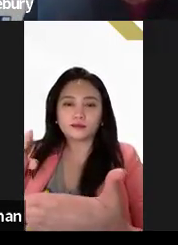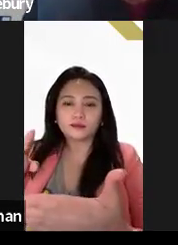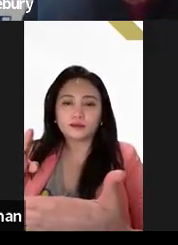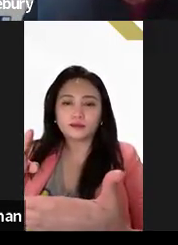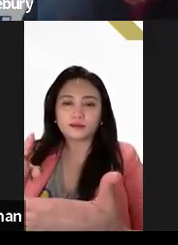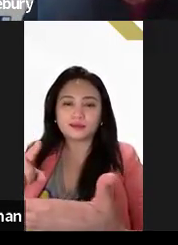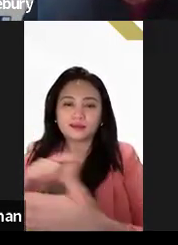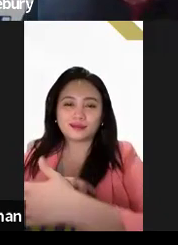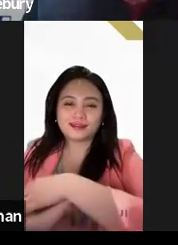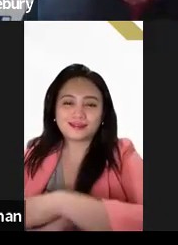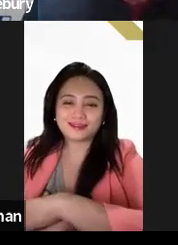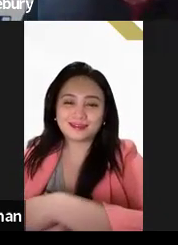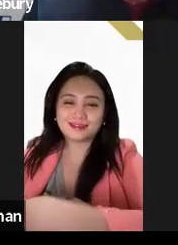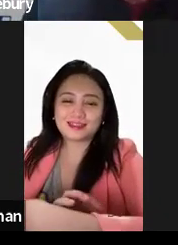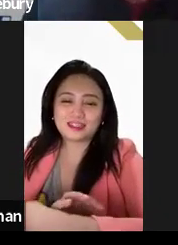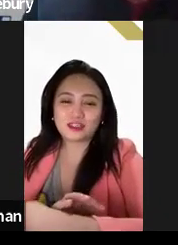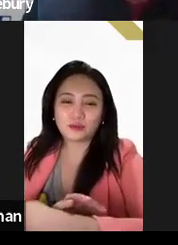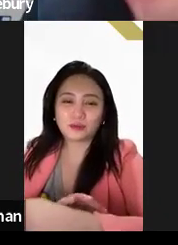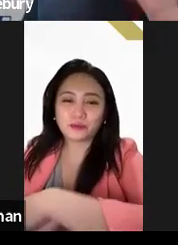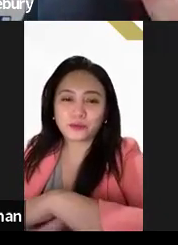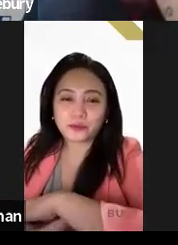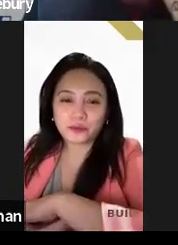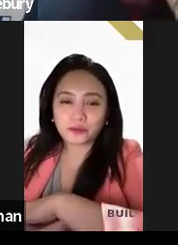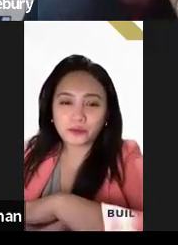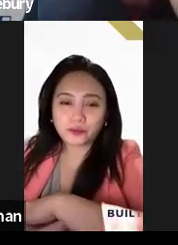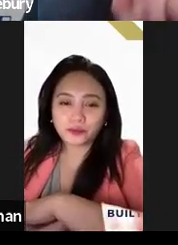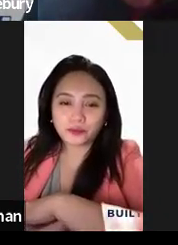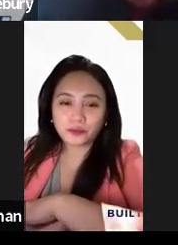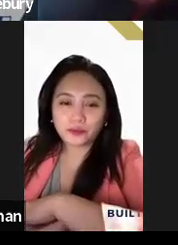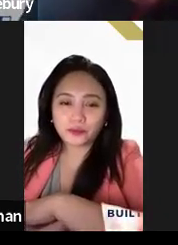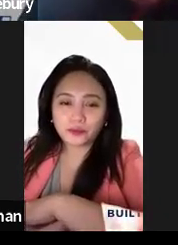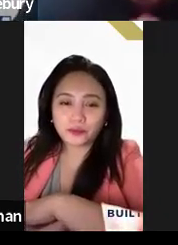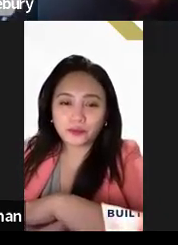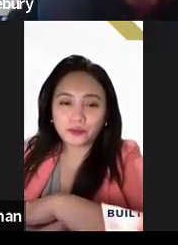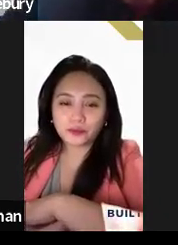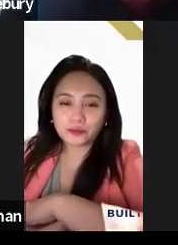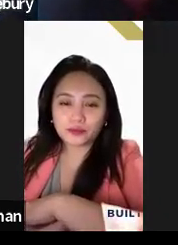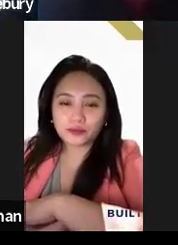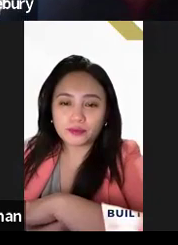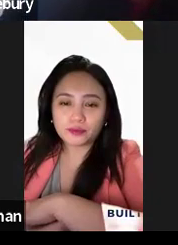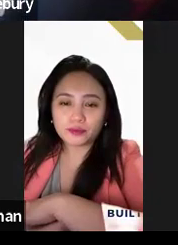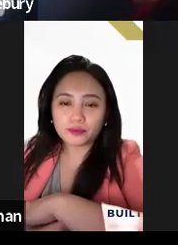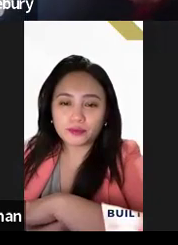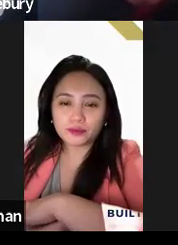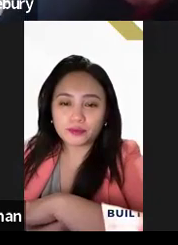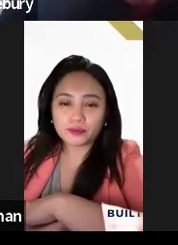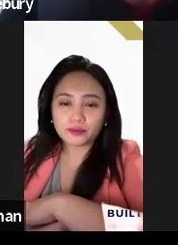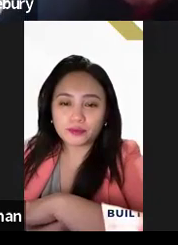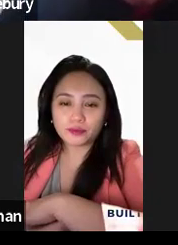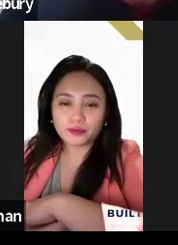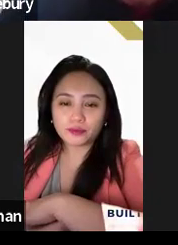Got it. Good job. Okay. So we're going to do, I'm going to send you a link so that we can do a little more